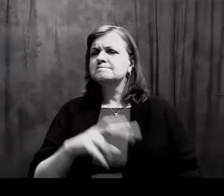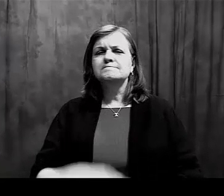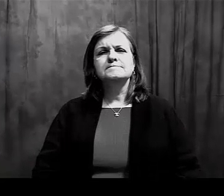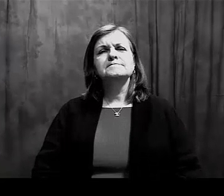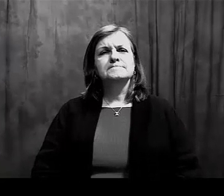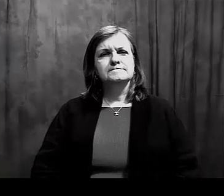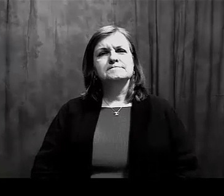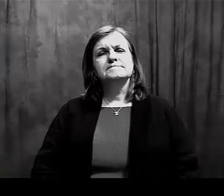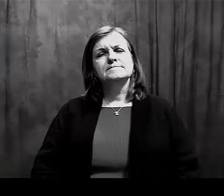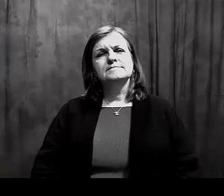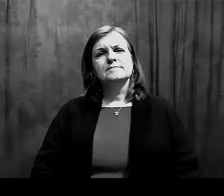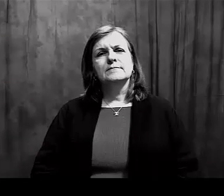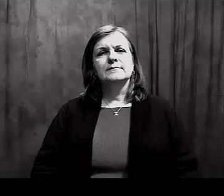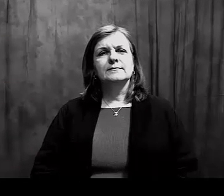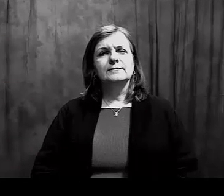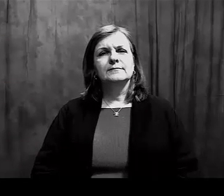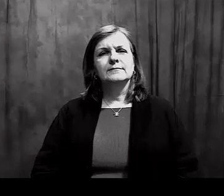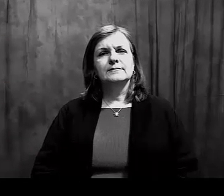you know.